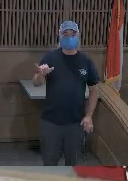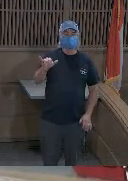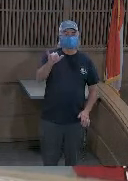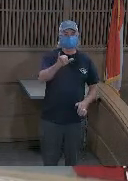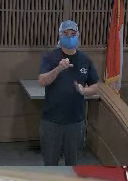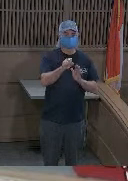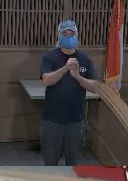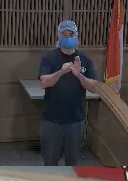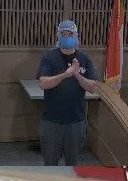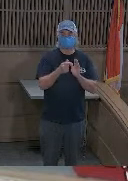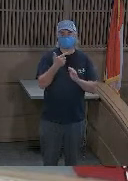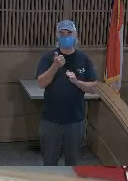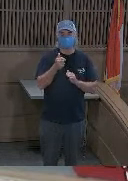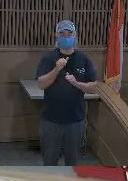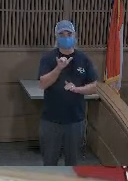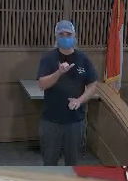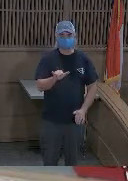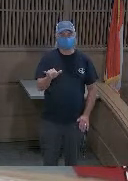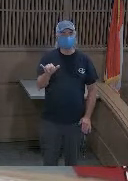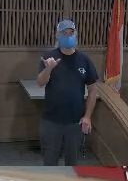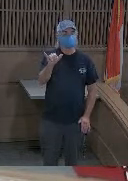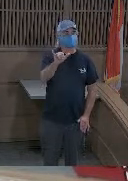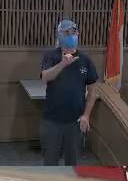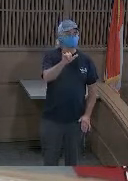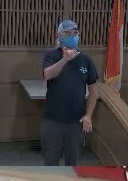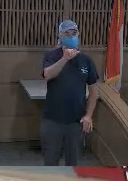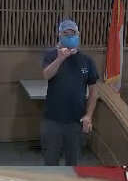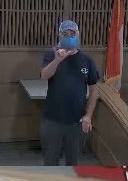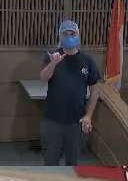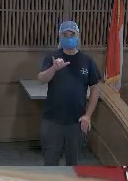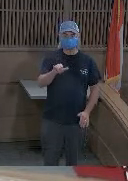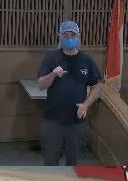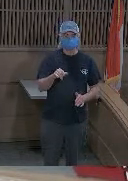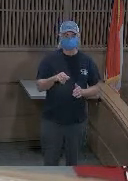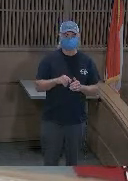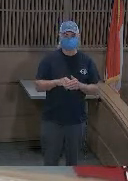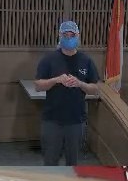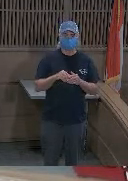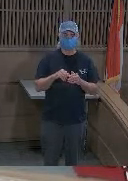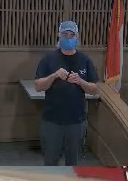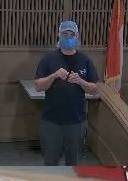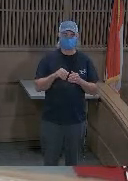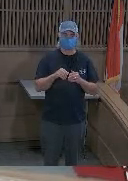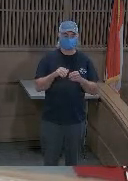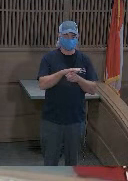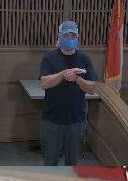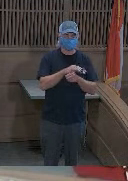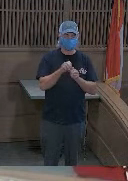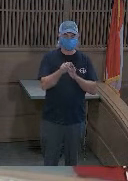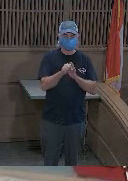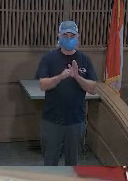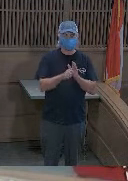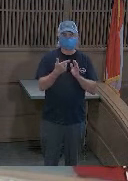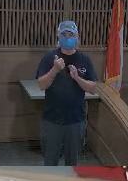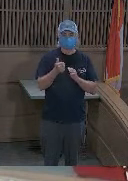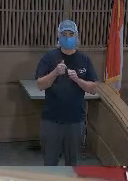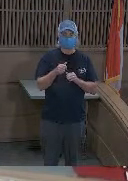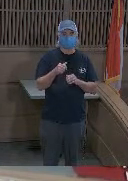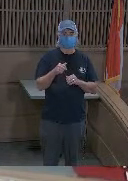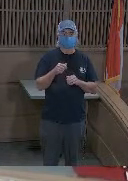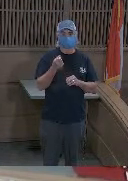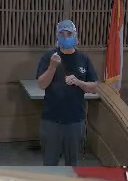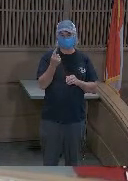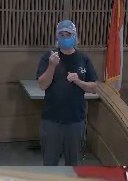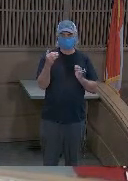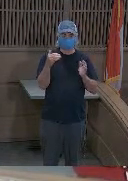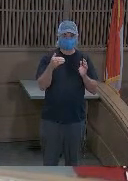couple of weeks, there have been anywhere from 10,000 to 11,000 new infections in the state of Georgia. So we're